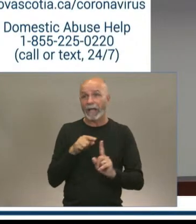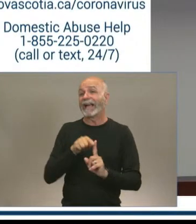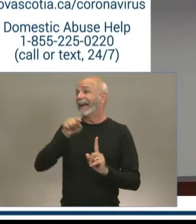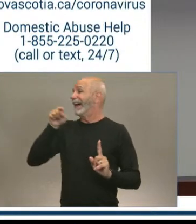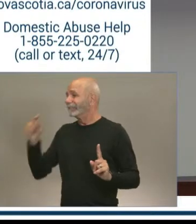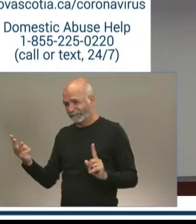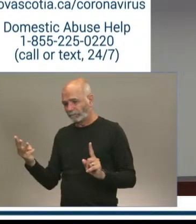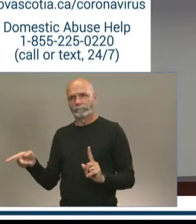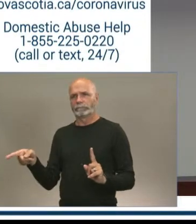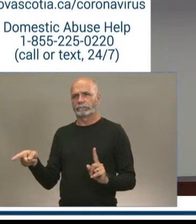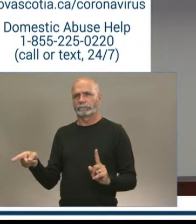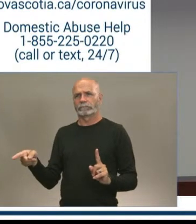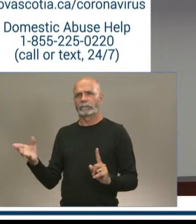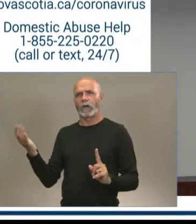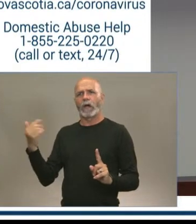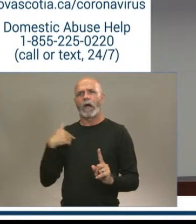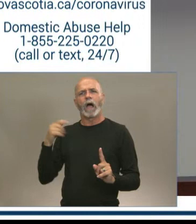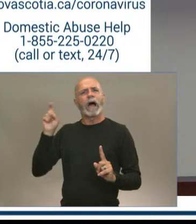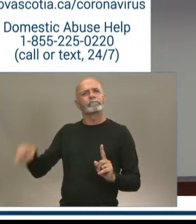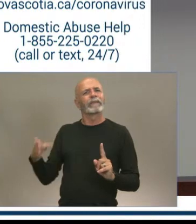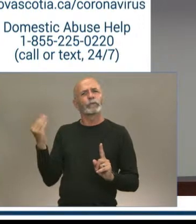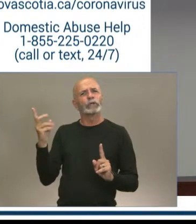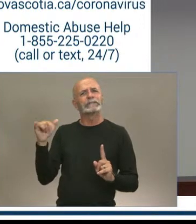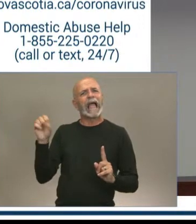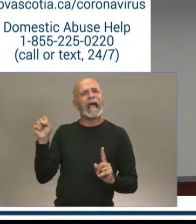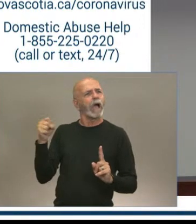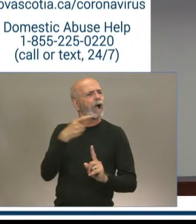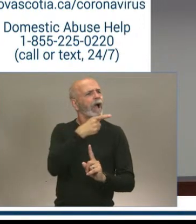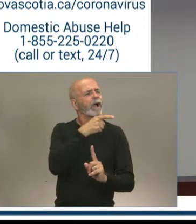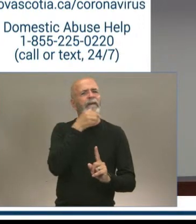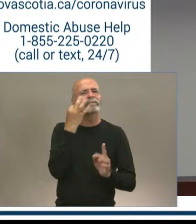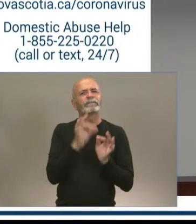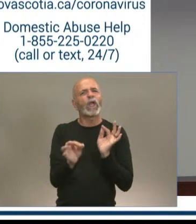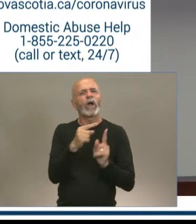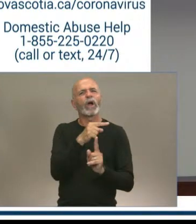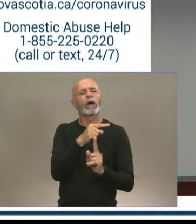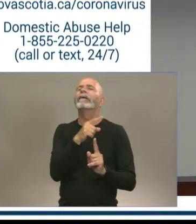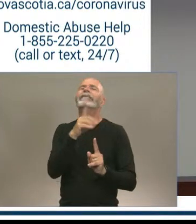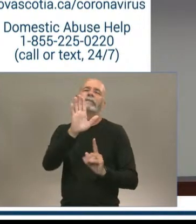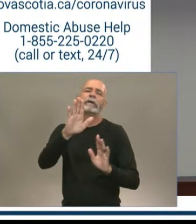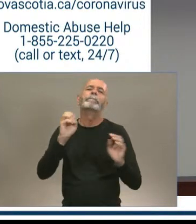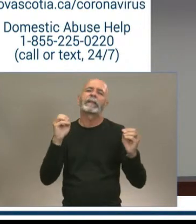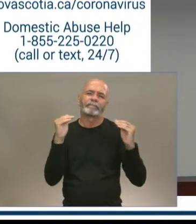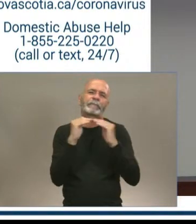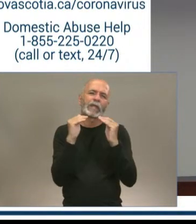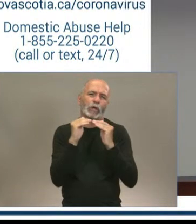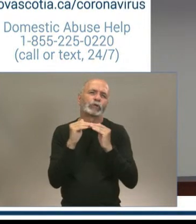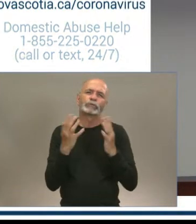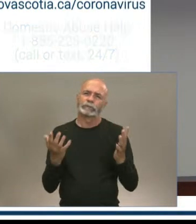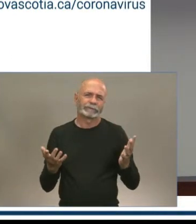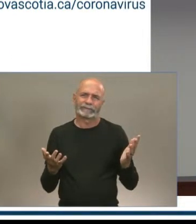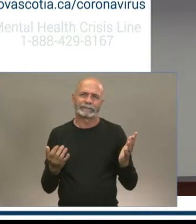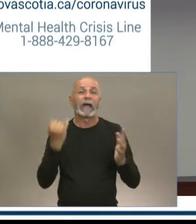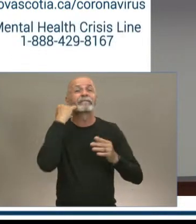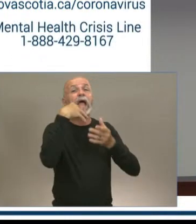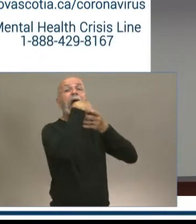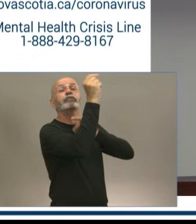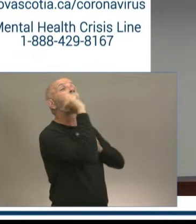fairly. We have small numbers of people so far who have come from outside of Atlantic Canada. And again, from a fairness